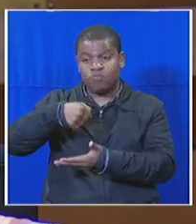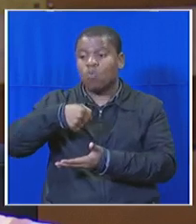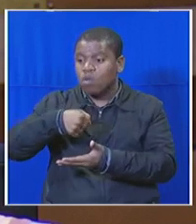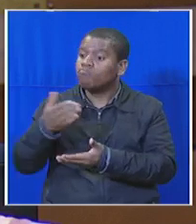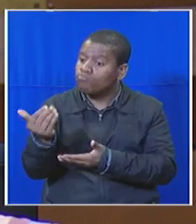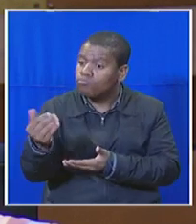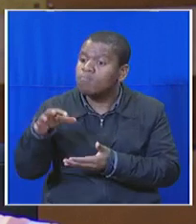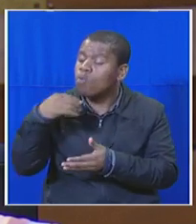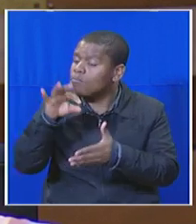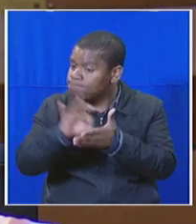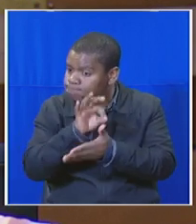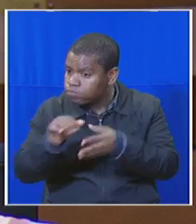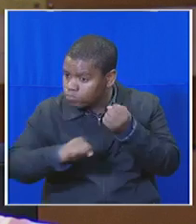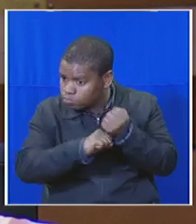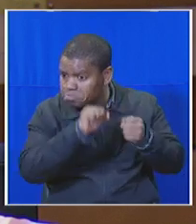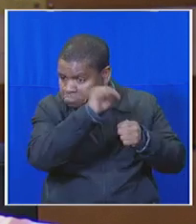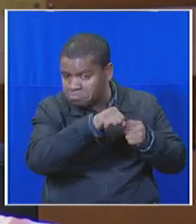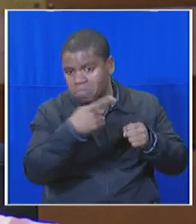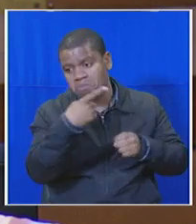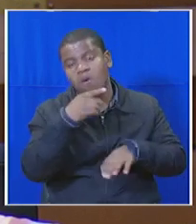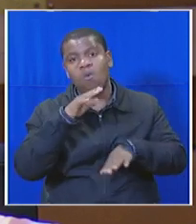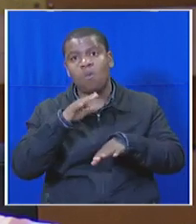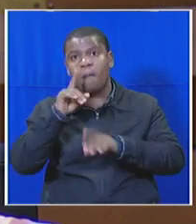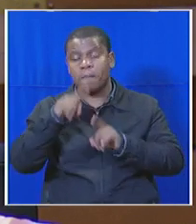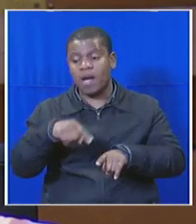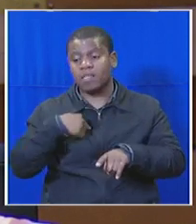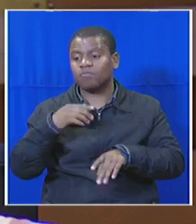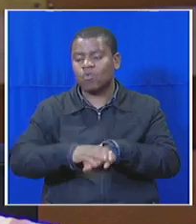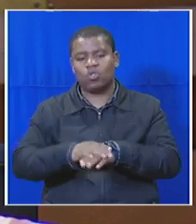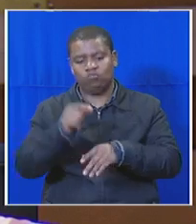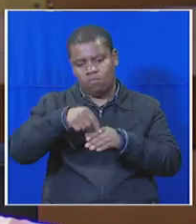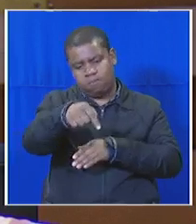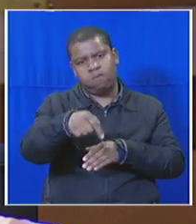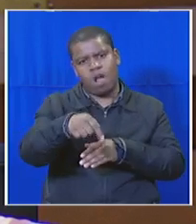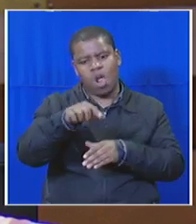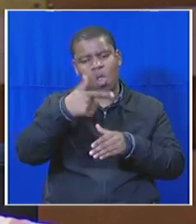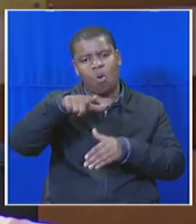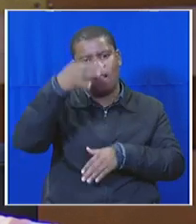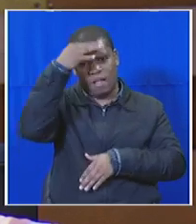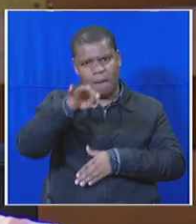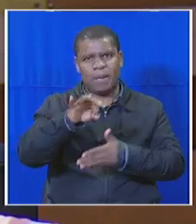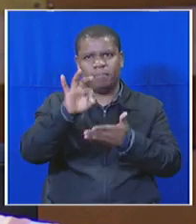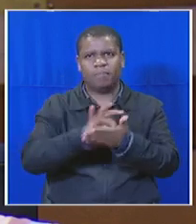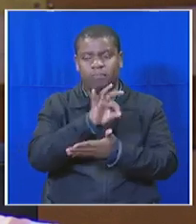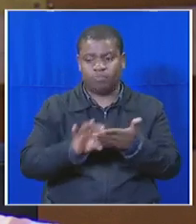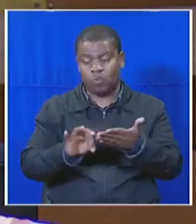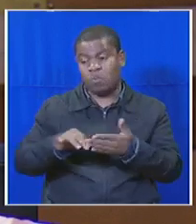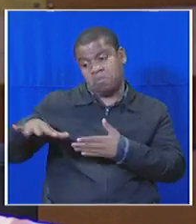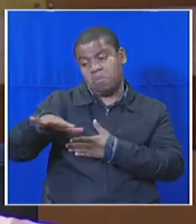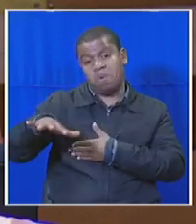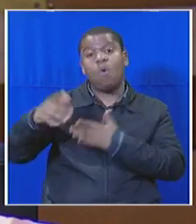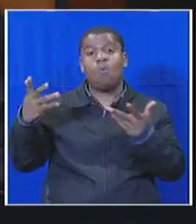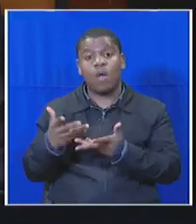our people in the upcoming local government elections next year, especially in OR Tambo.